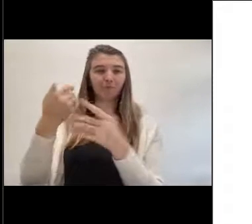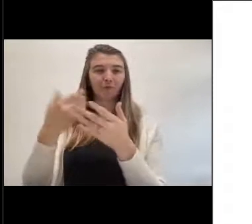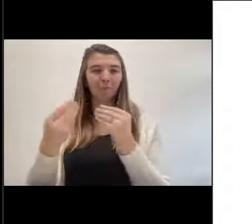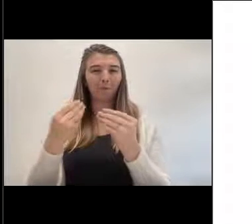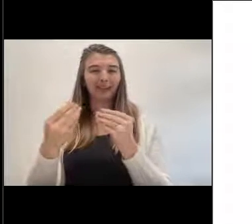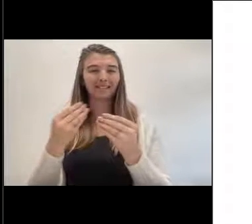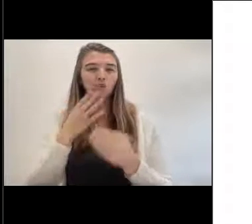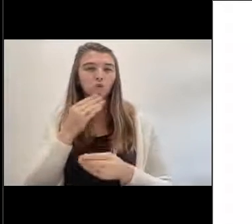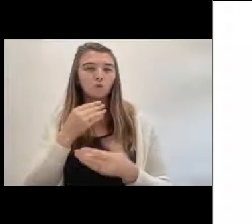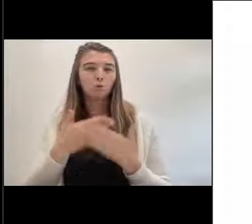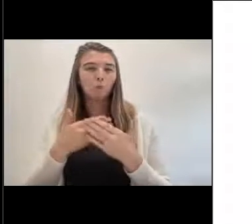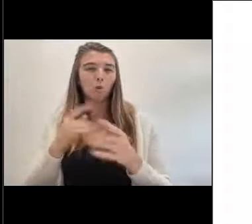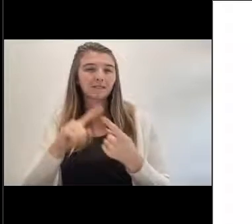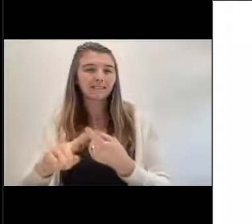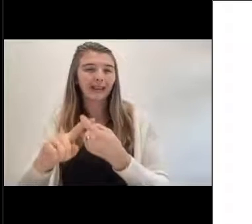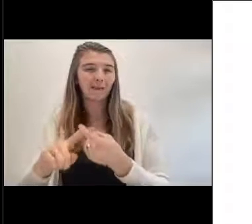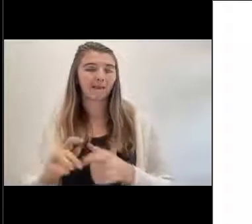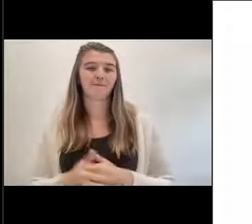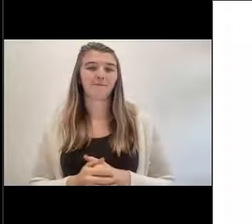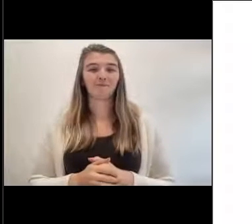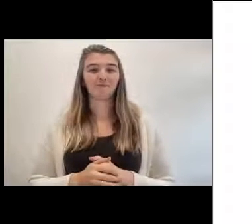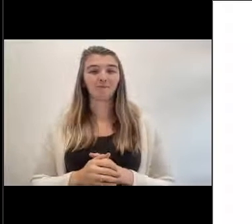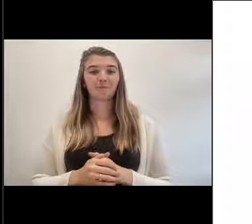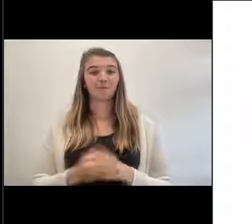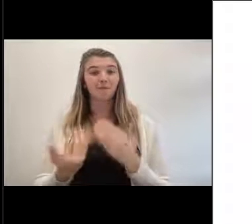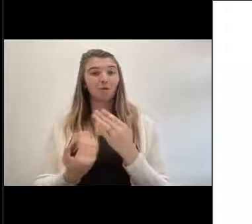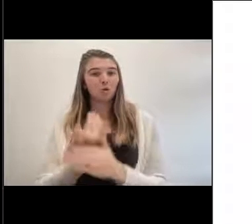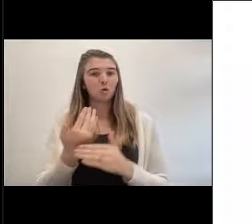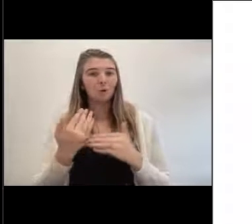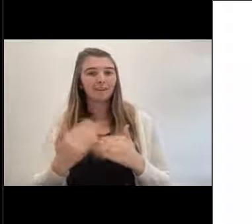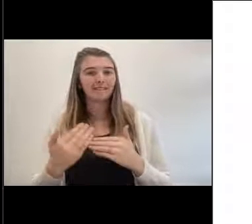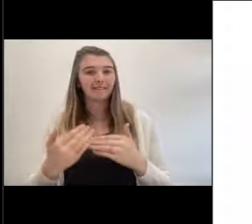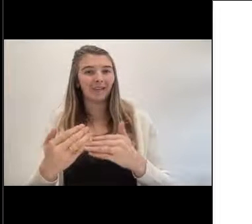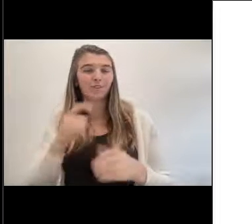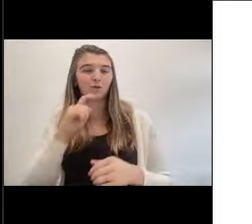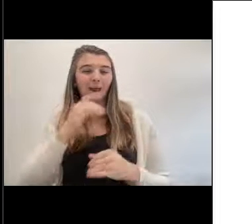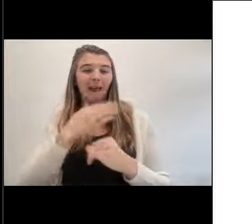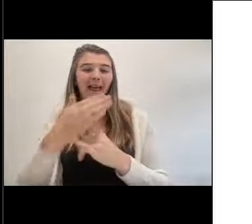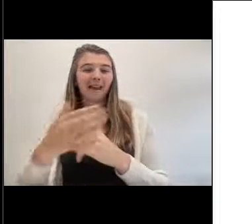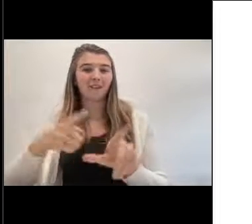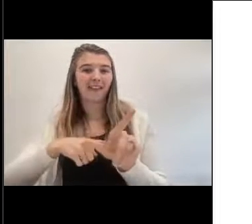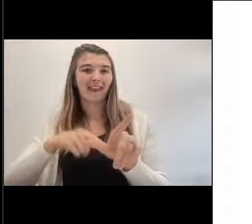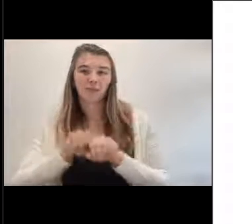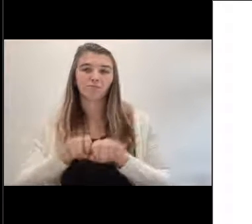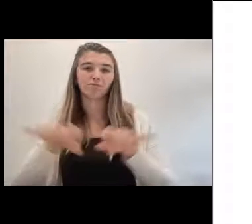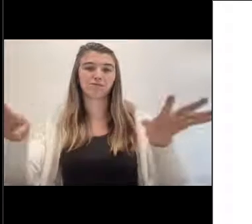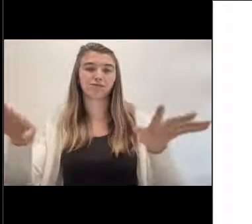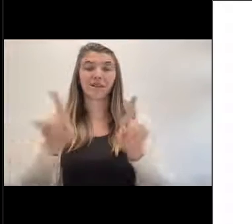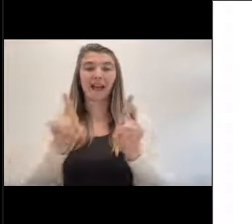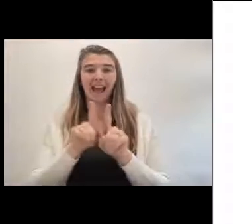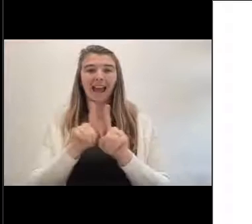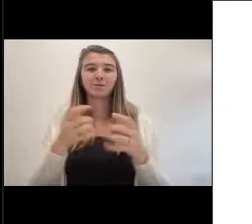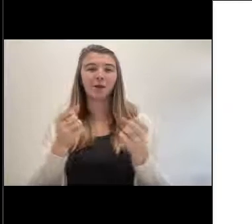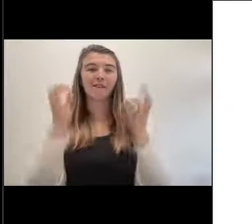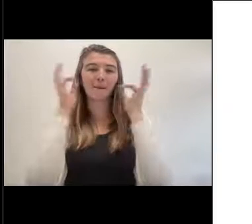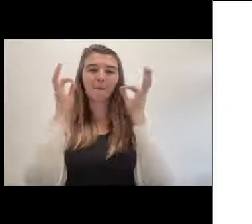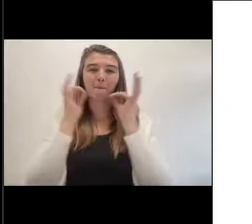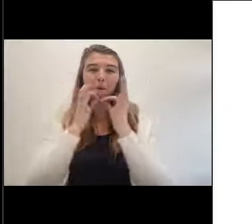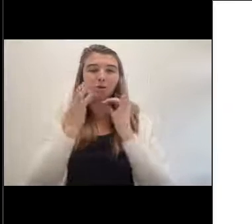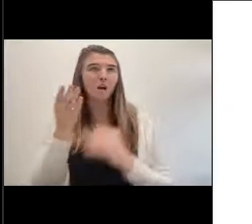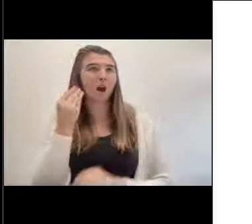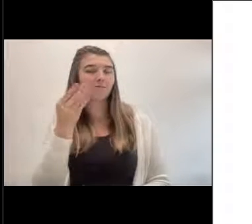will be coming out at the end of this year, so look out for those. And we also have a new podcast all about plastics. If you search Brought to you by Chemistry